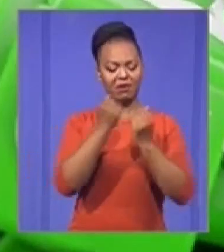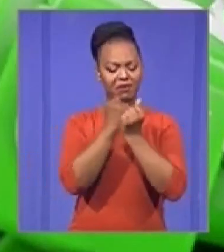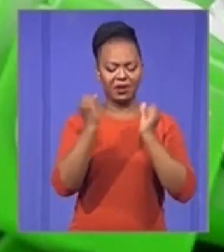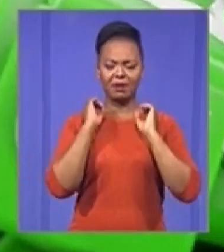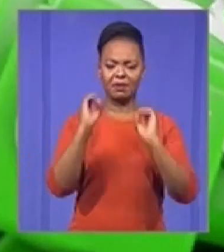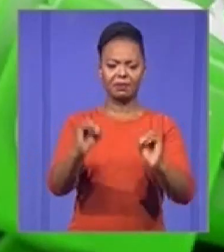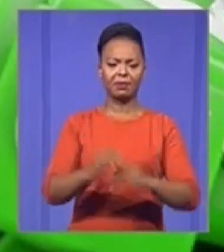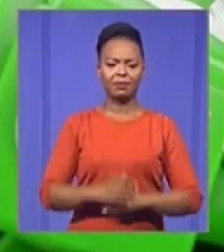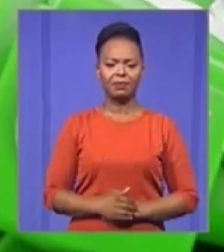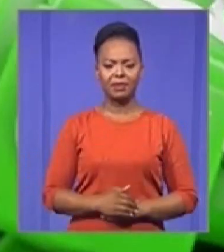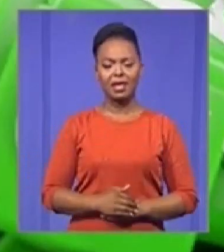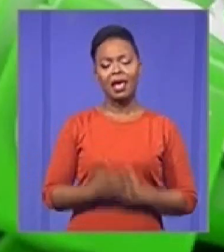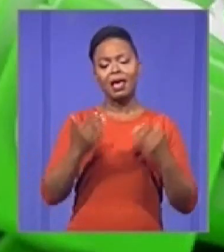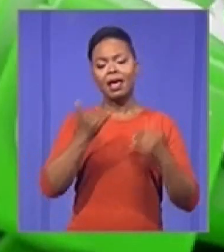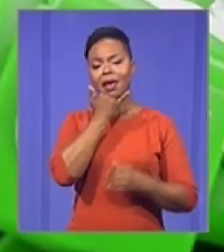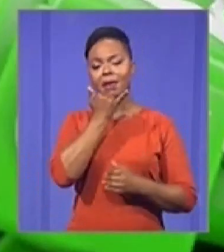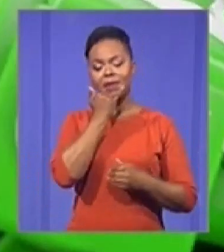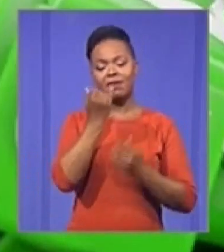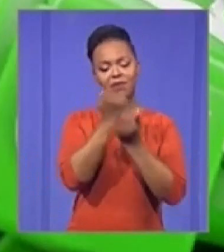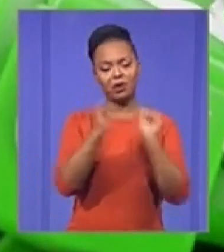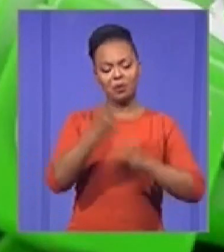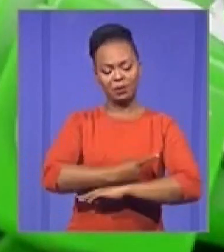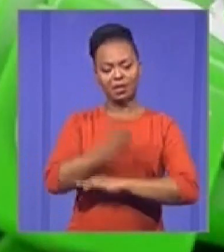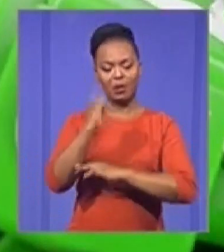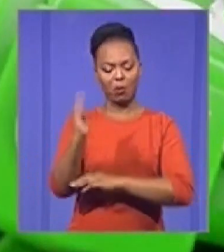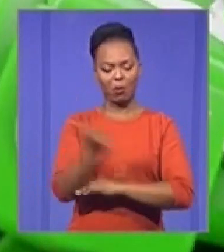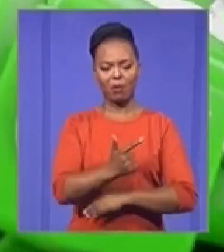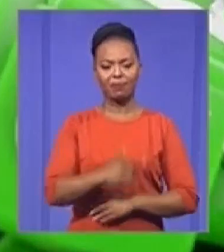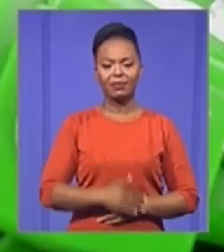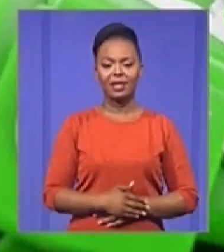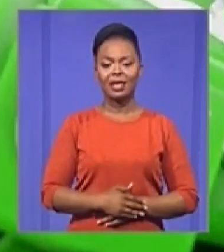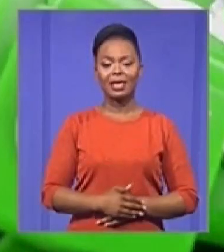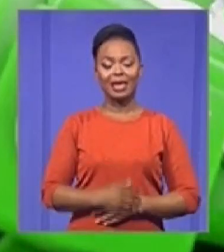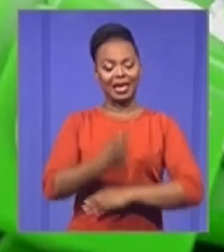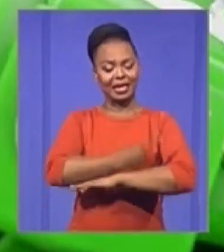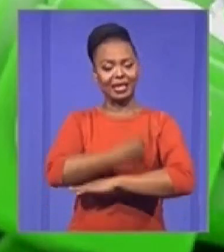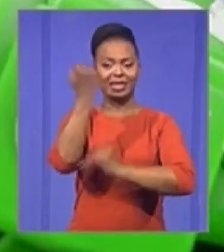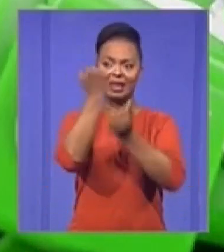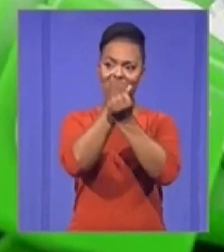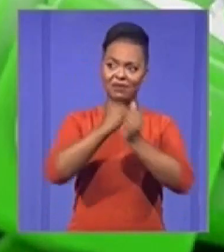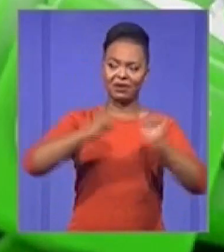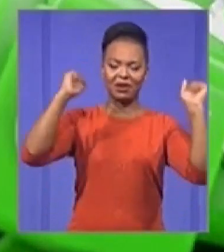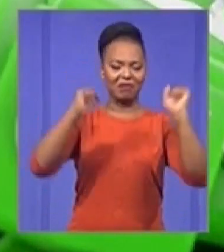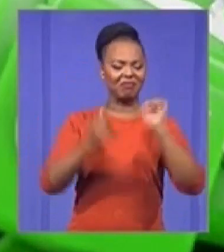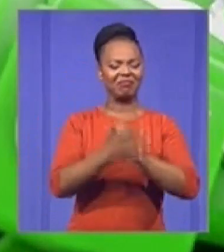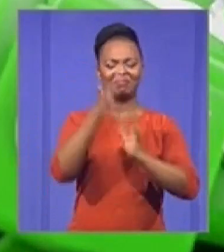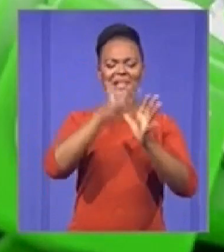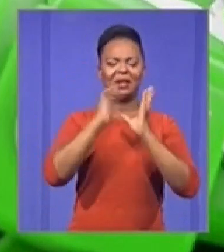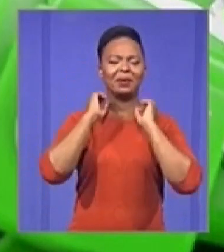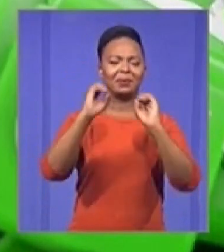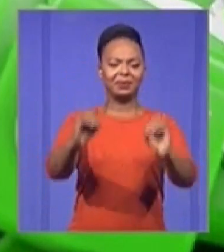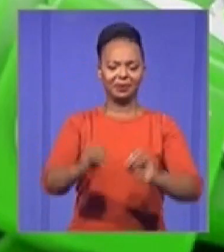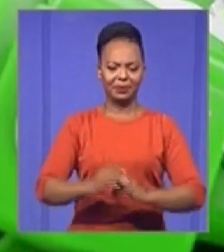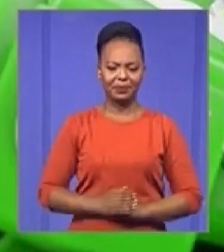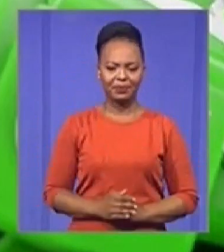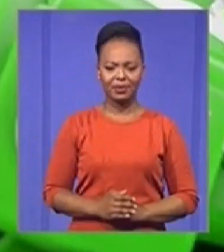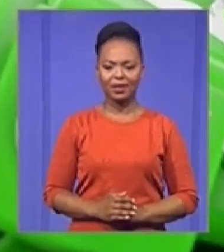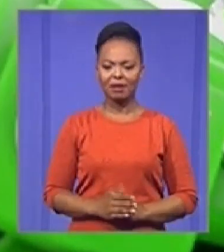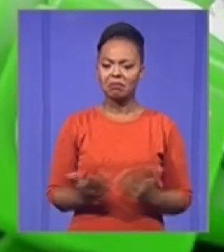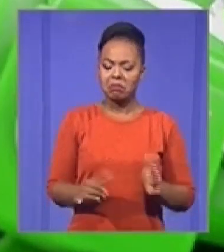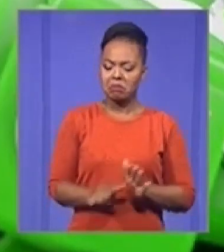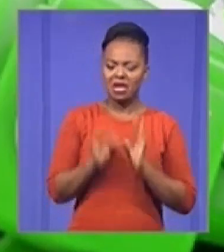lokologa happy freedom day go lena ka moka ka nnete ke bona letsatsi lena la tokologo se le sena moelelo gobane ha o thola